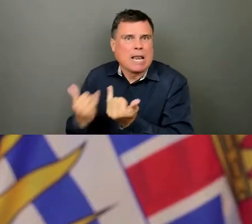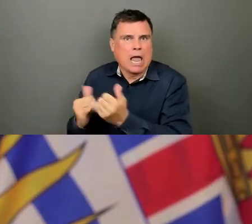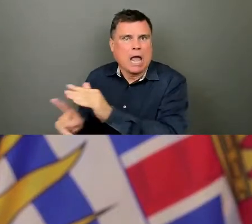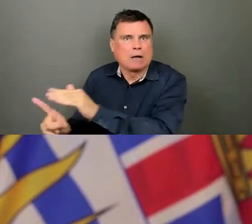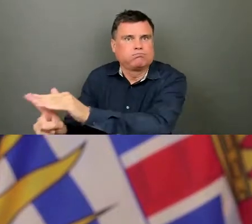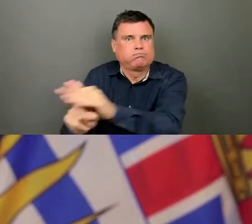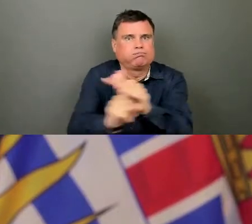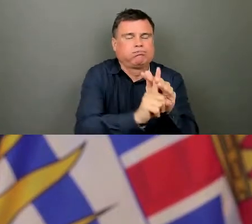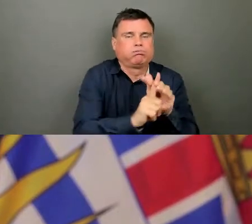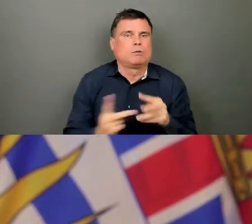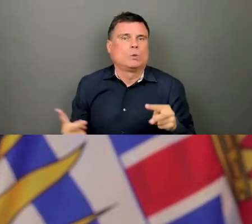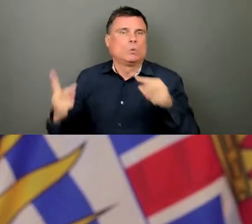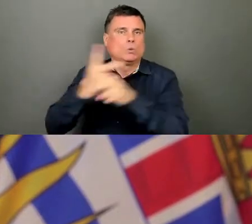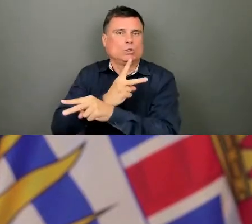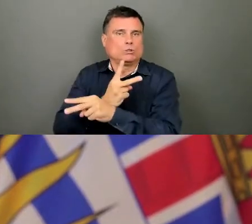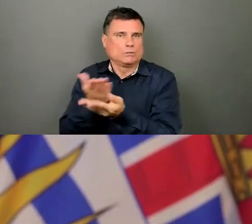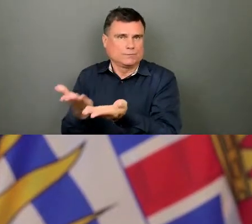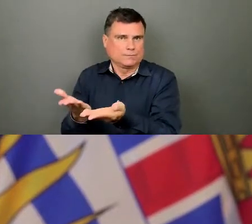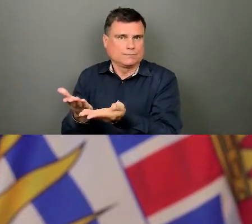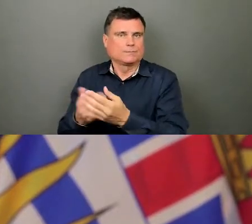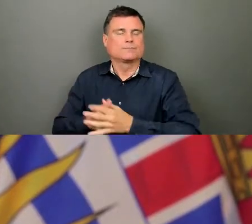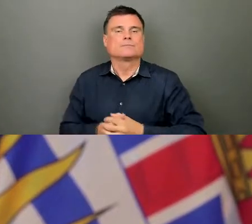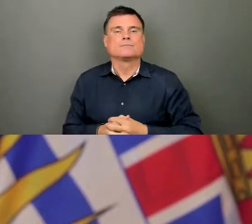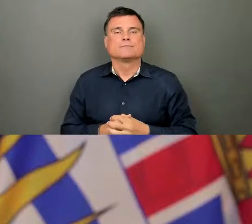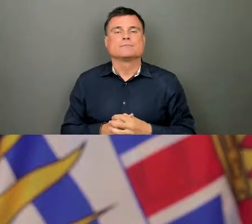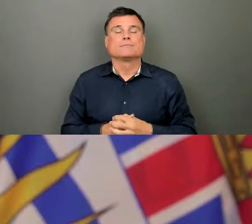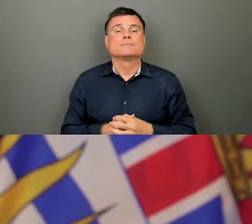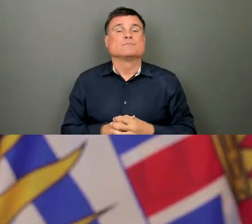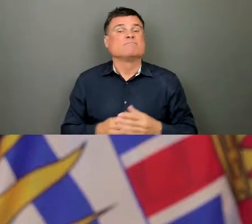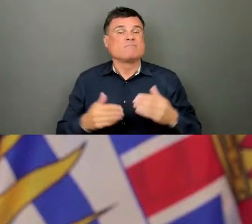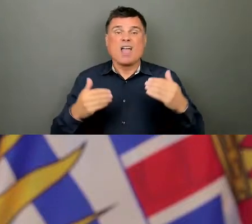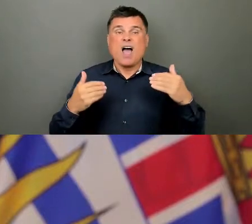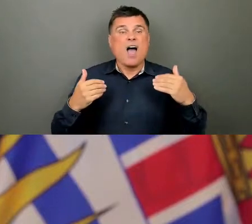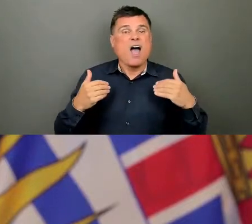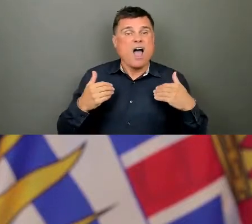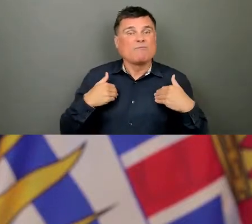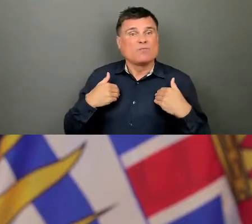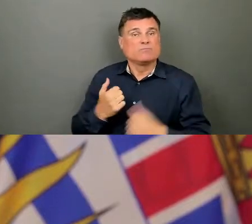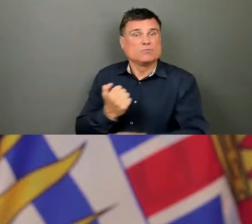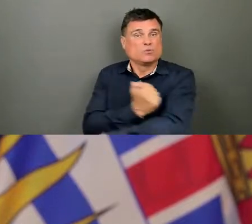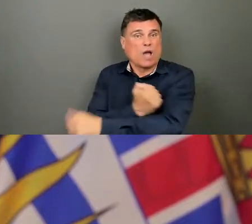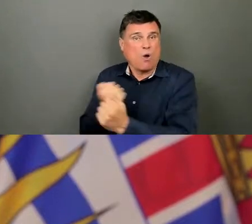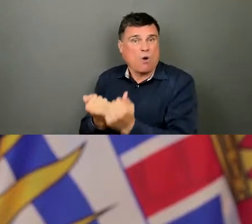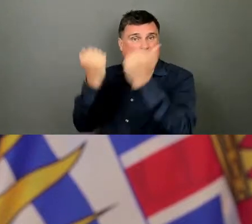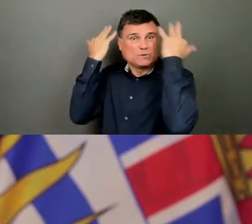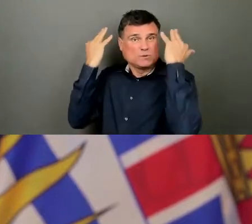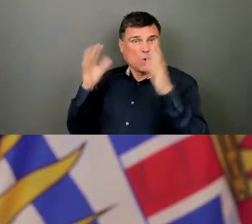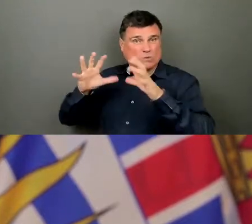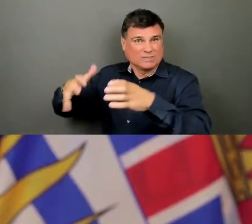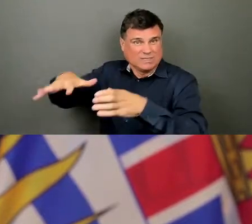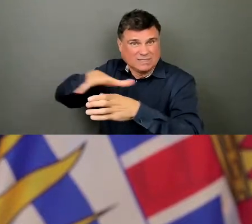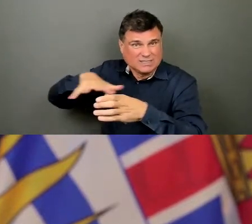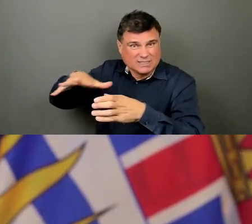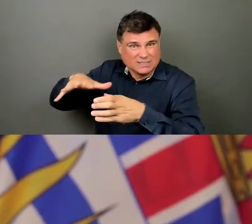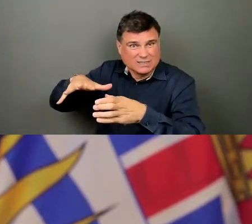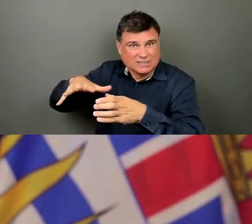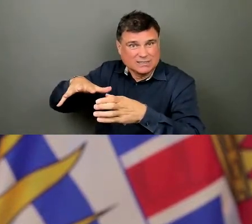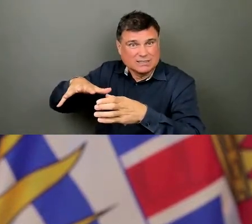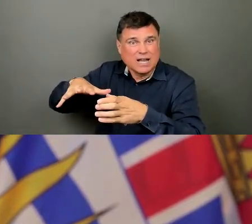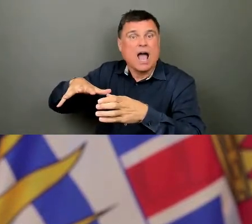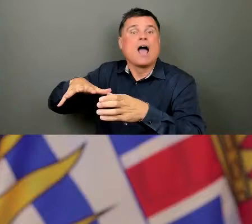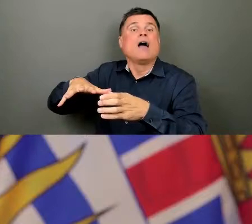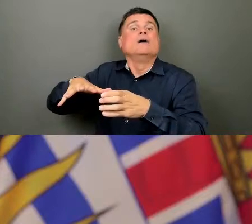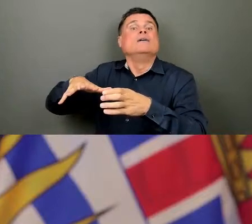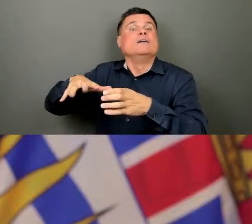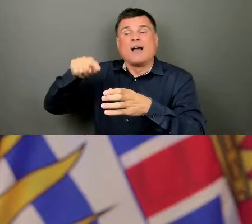that we can only deal with one crisis, it's that we have our overdose crisis, the toxic drug supply that is taking too many